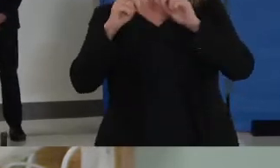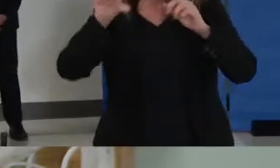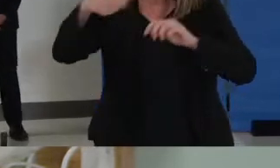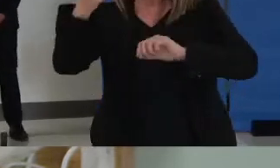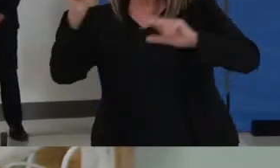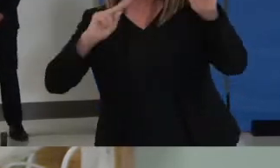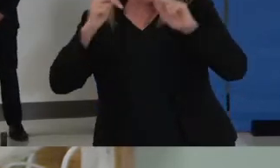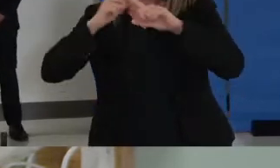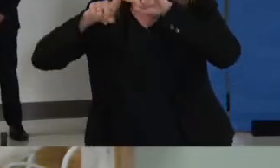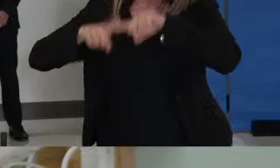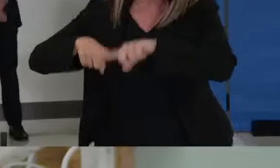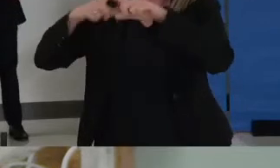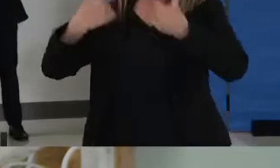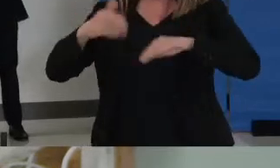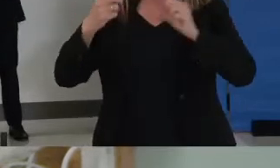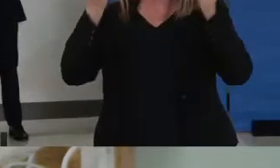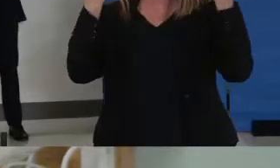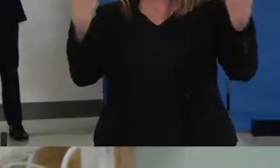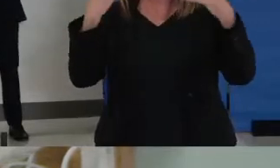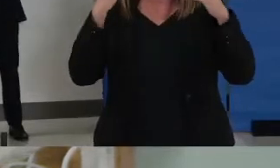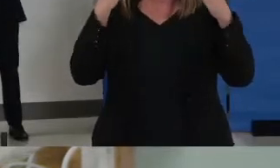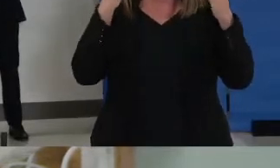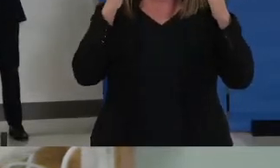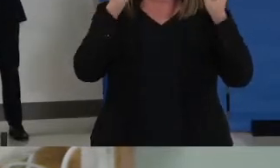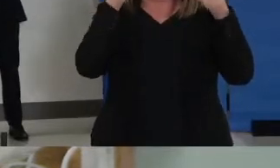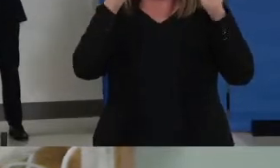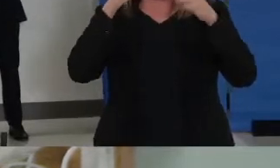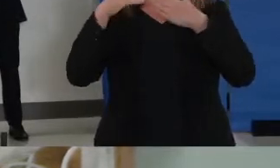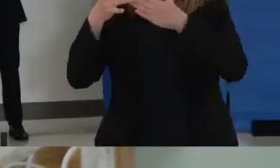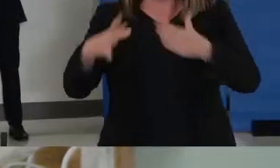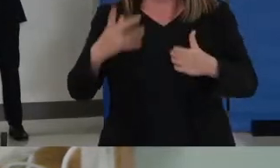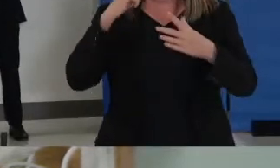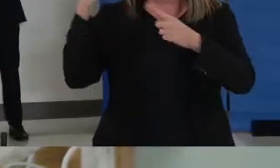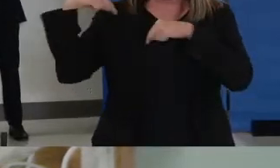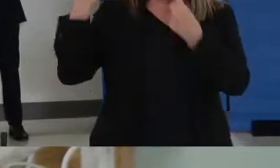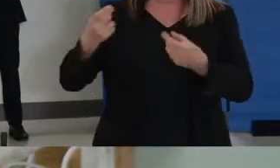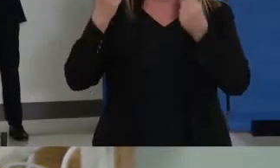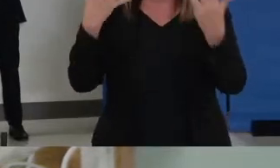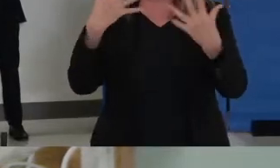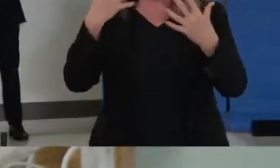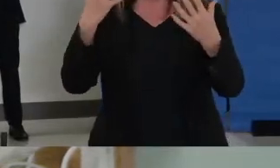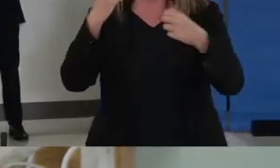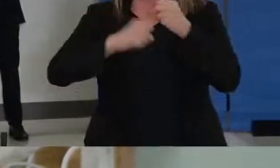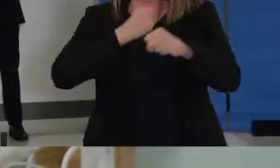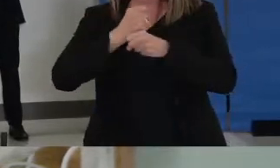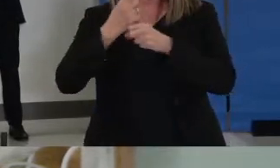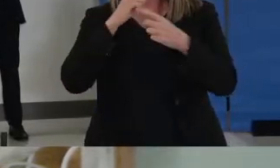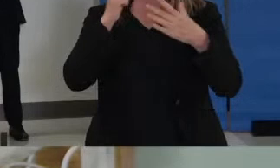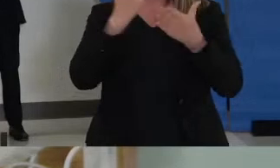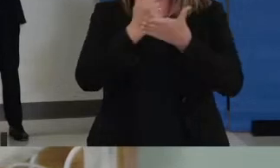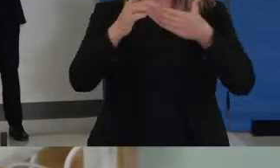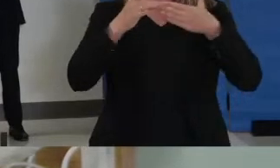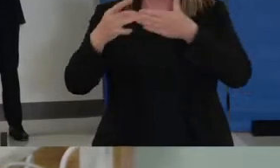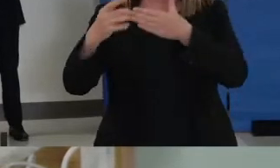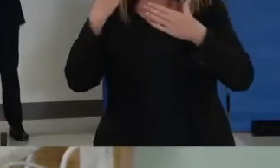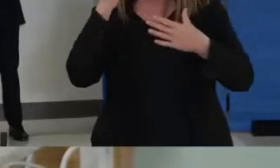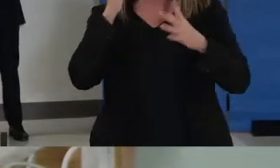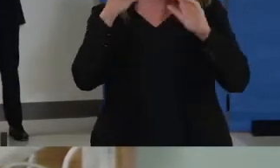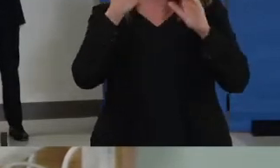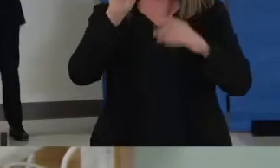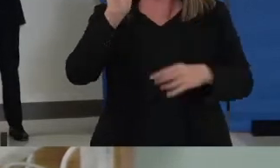amazing leaders from the past couple of decades who've helped guide California's vision for behavioral